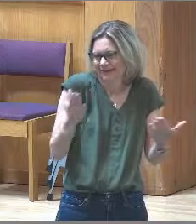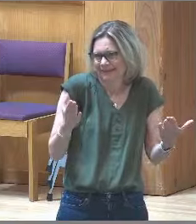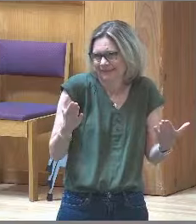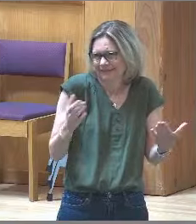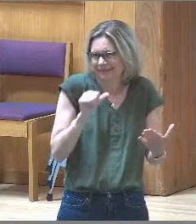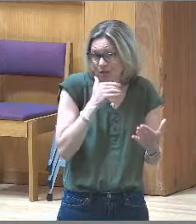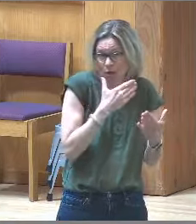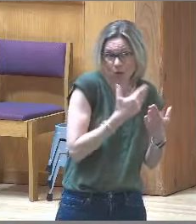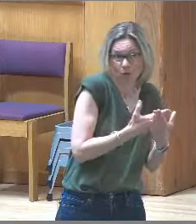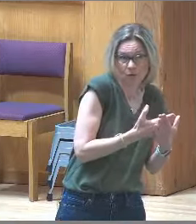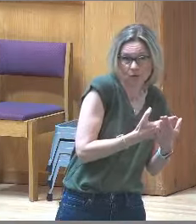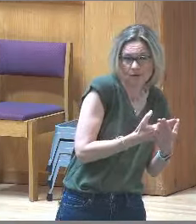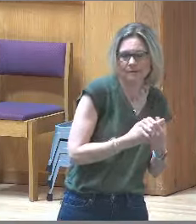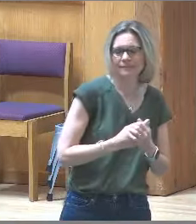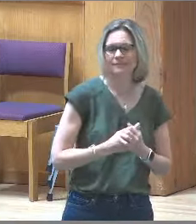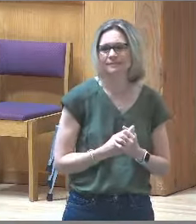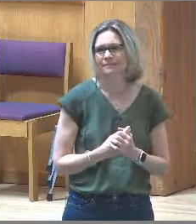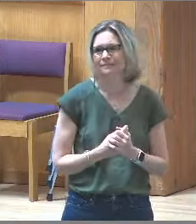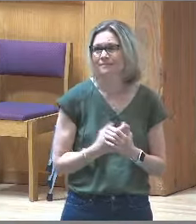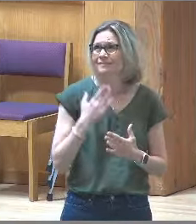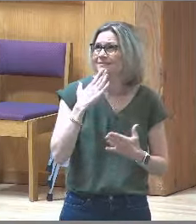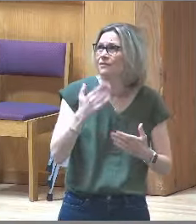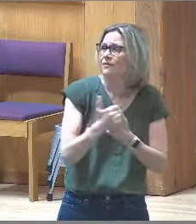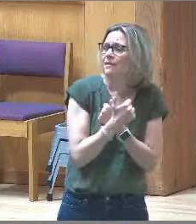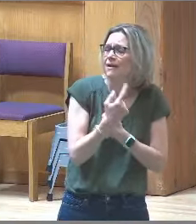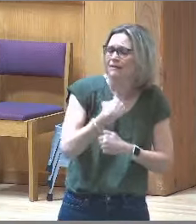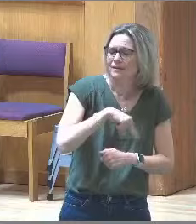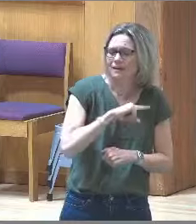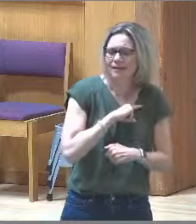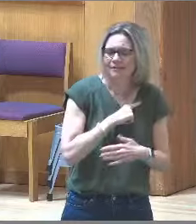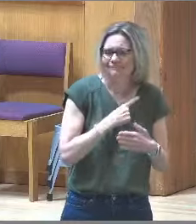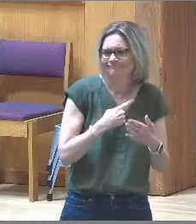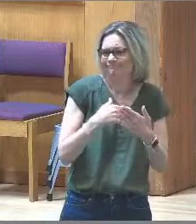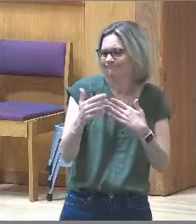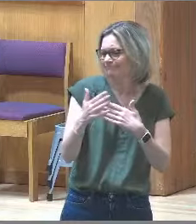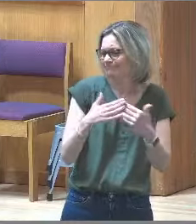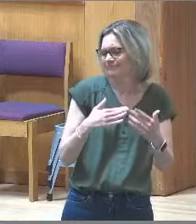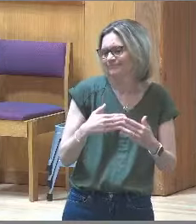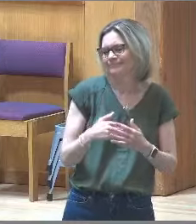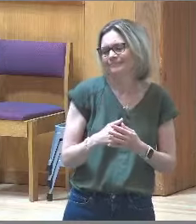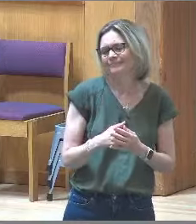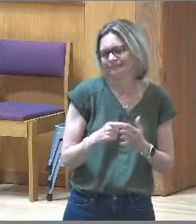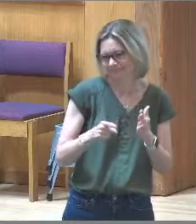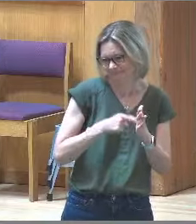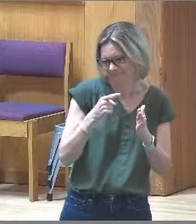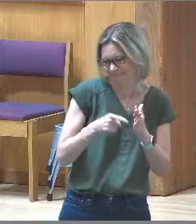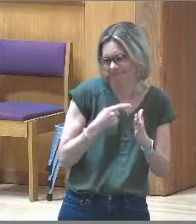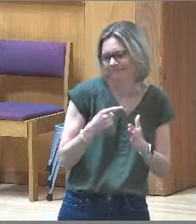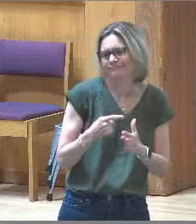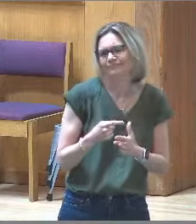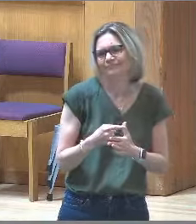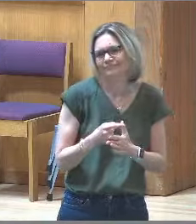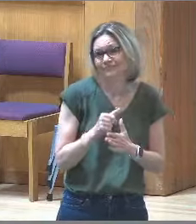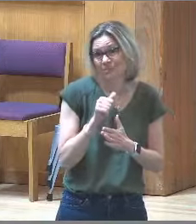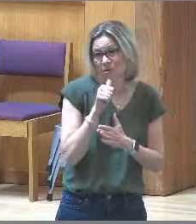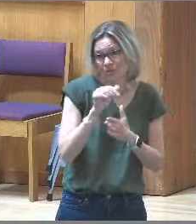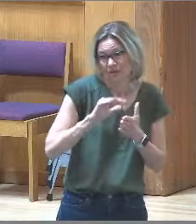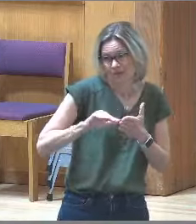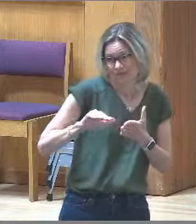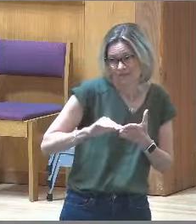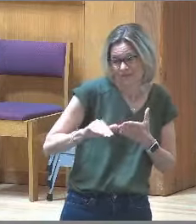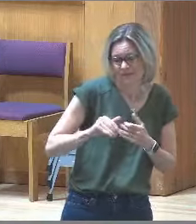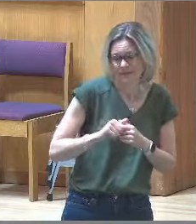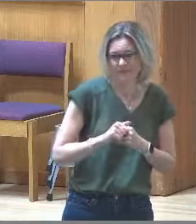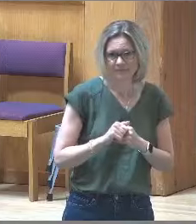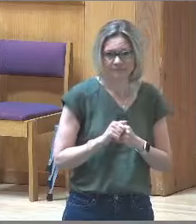others. Thank you for loving us, even though when we sometimes don't forgive, when we sometimes